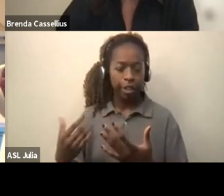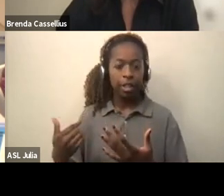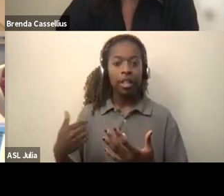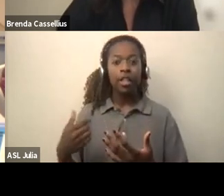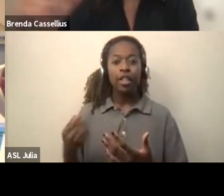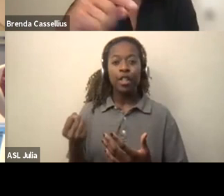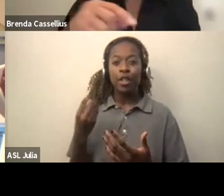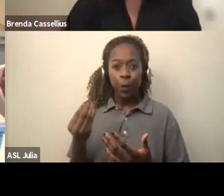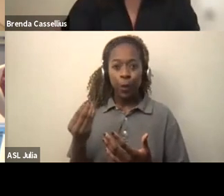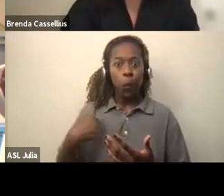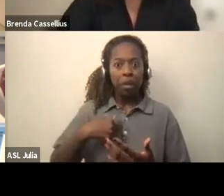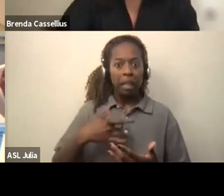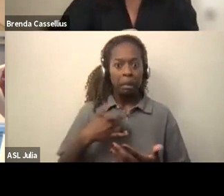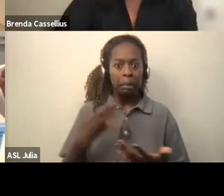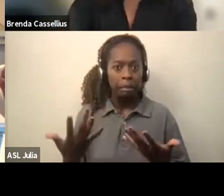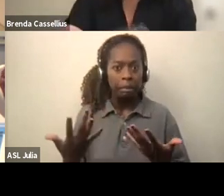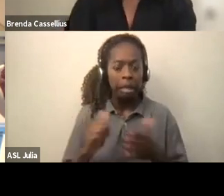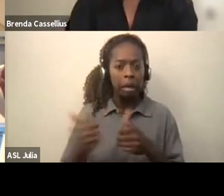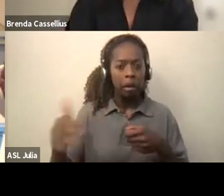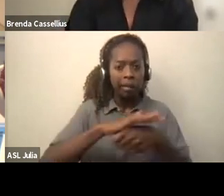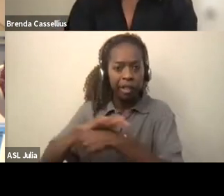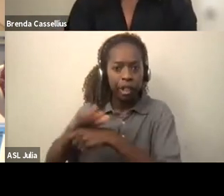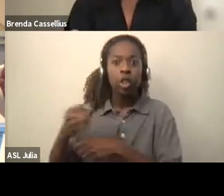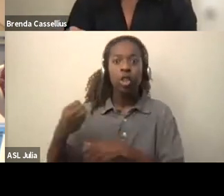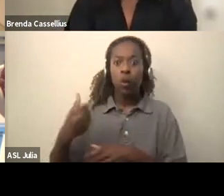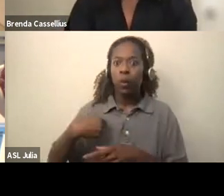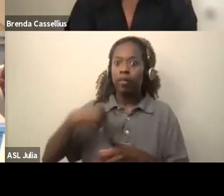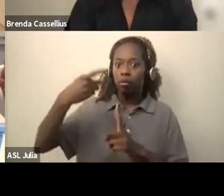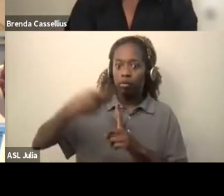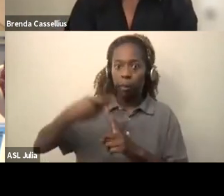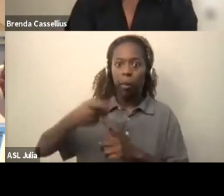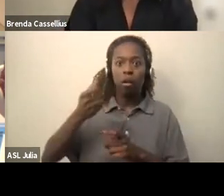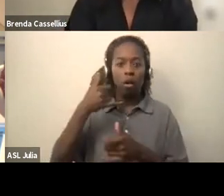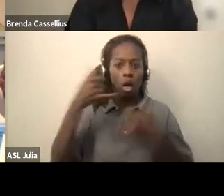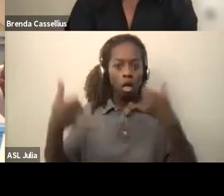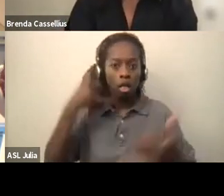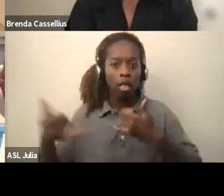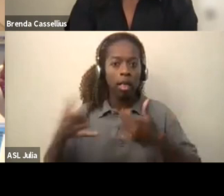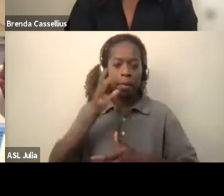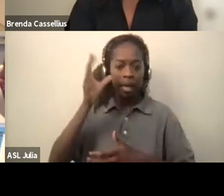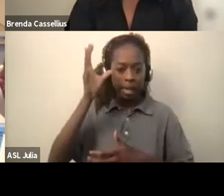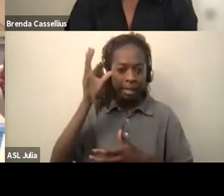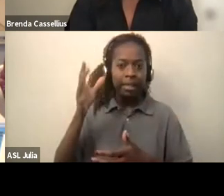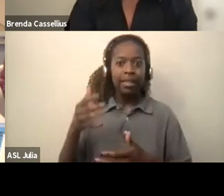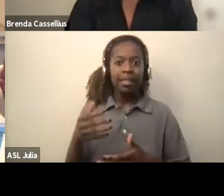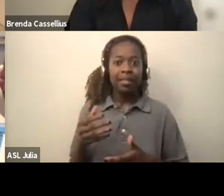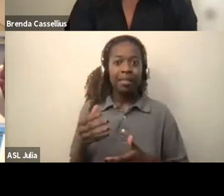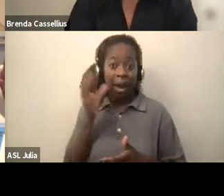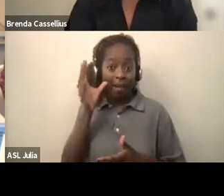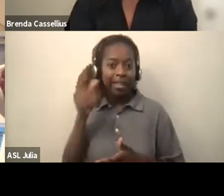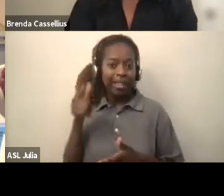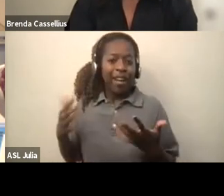out robocalls to parents and then that route may get covered but at that point parents have made alternative